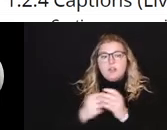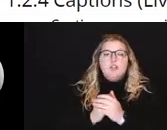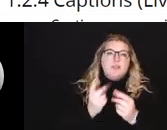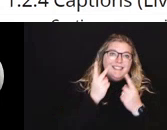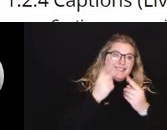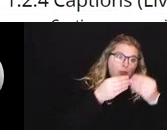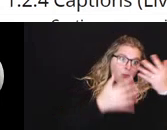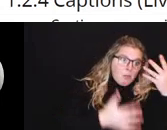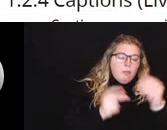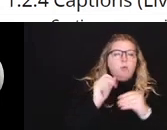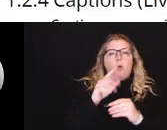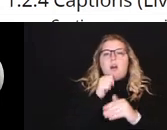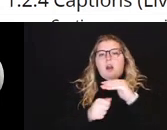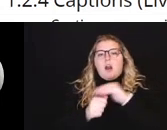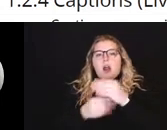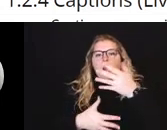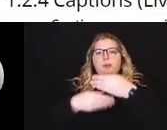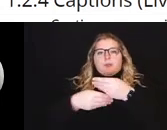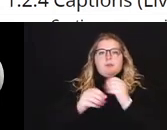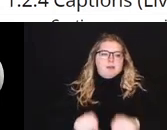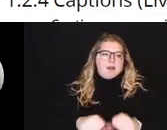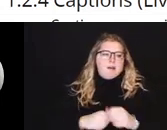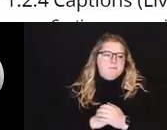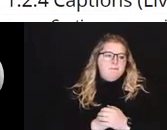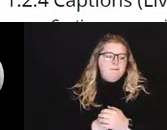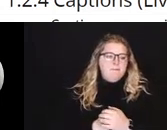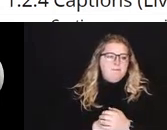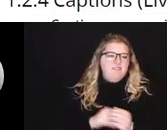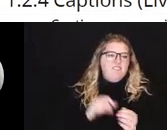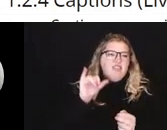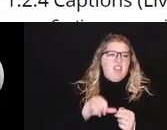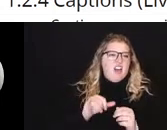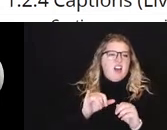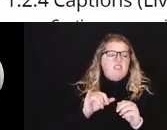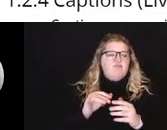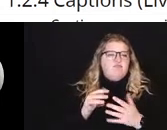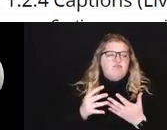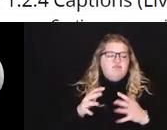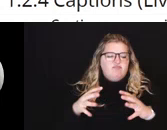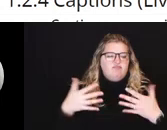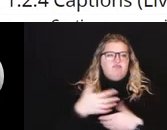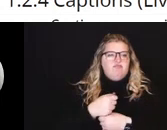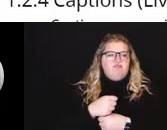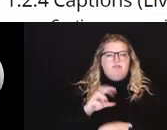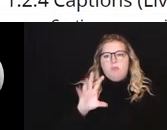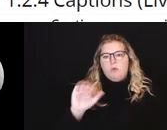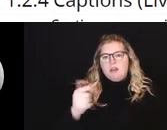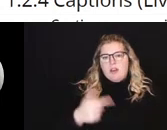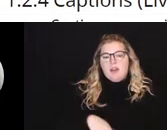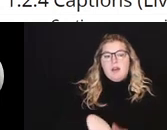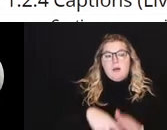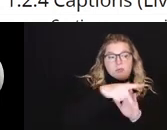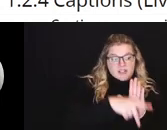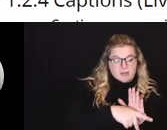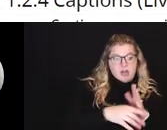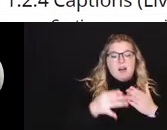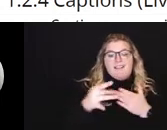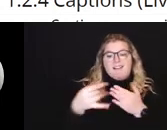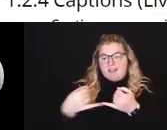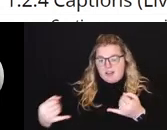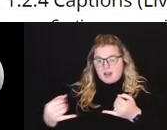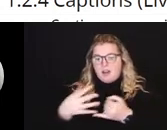information. So that's how WCAG is structured, right? The principles, guidelines, success criteria, and each success